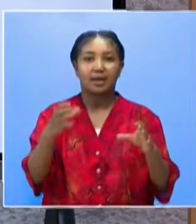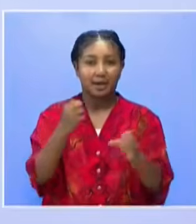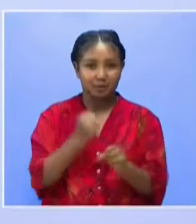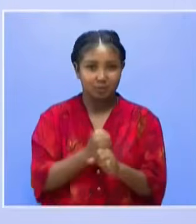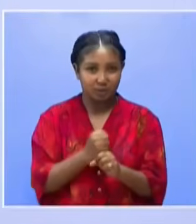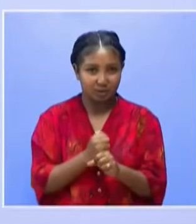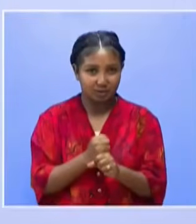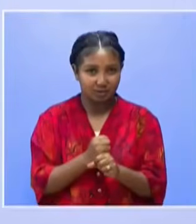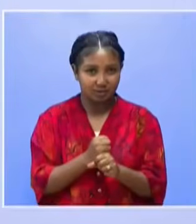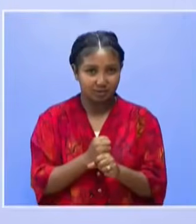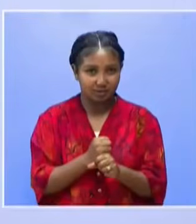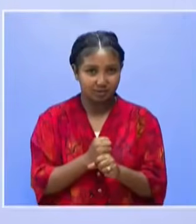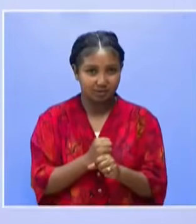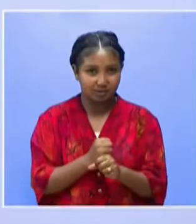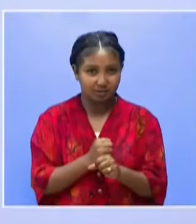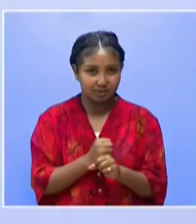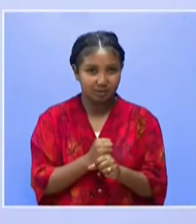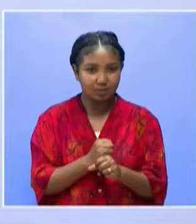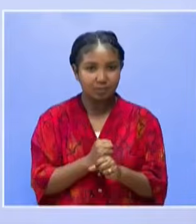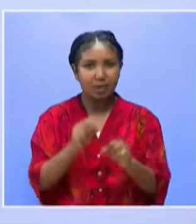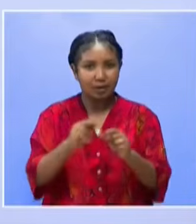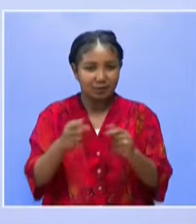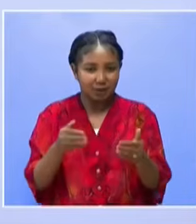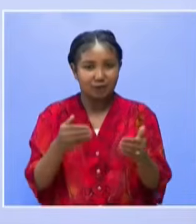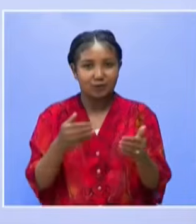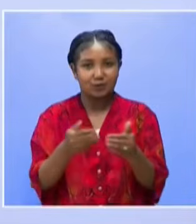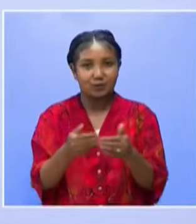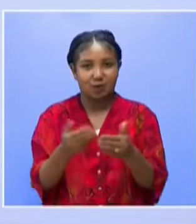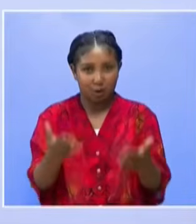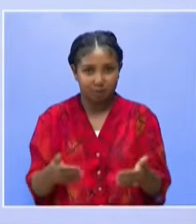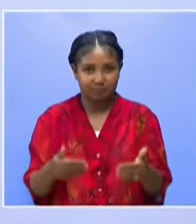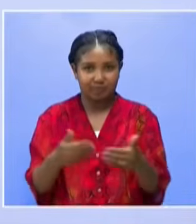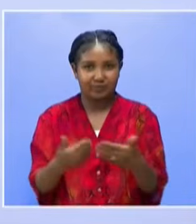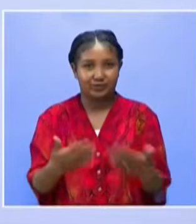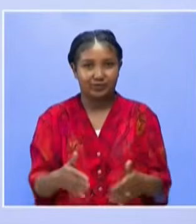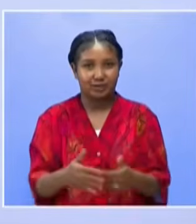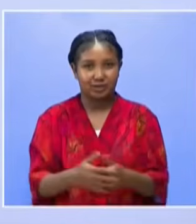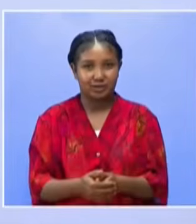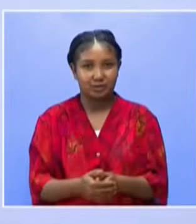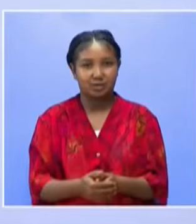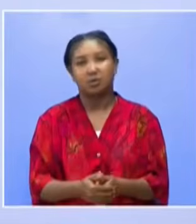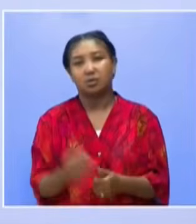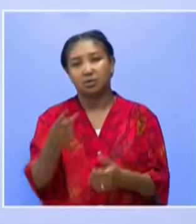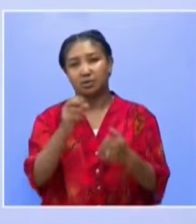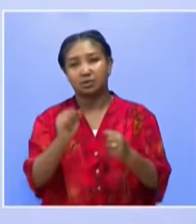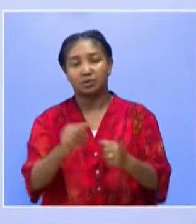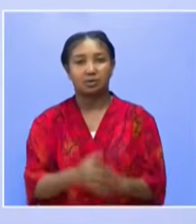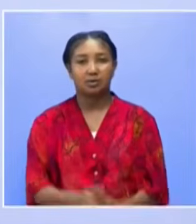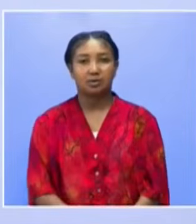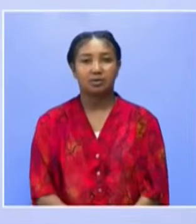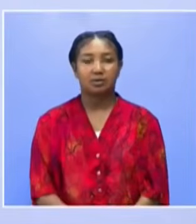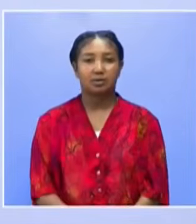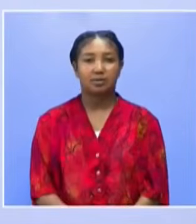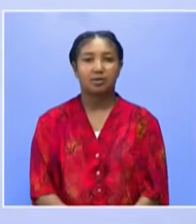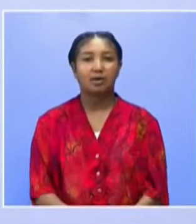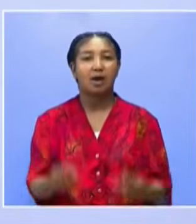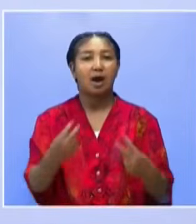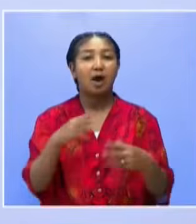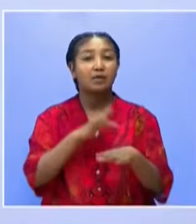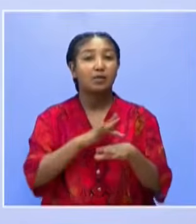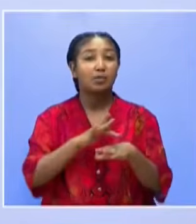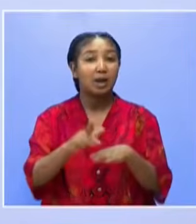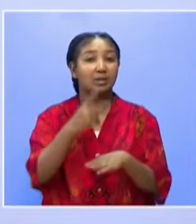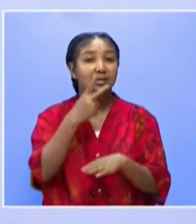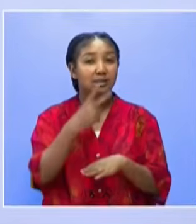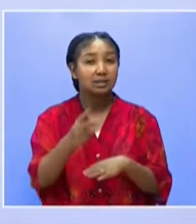classwork, yes, very recently, okay? It's possible because it depends. Have you